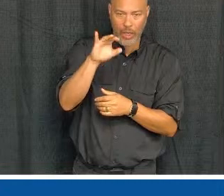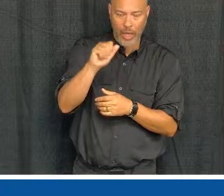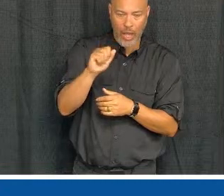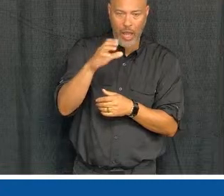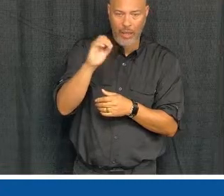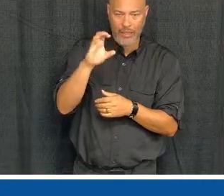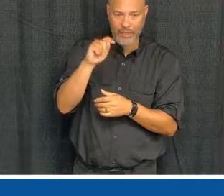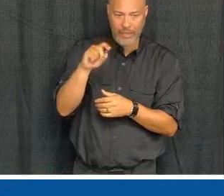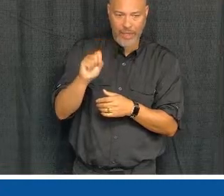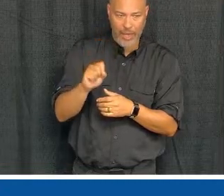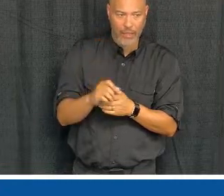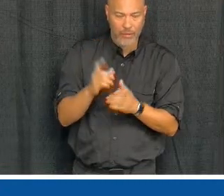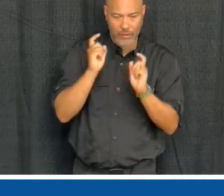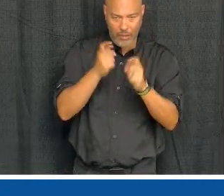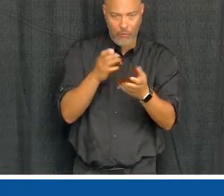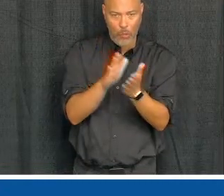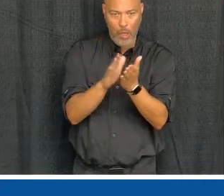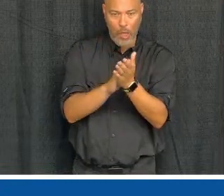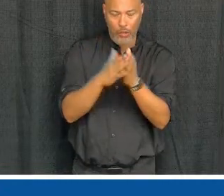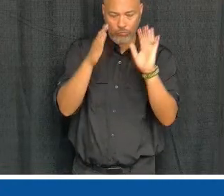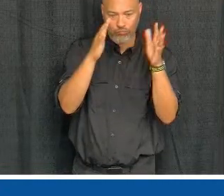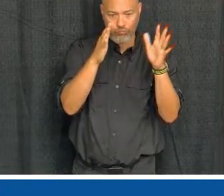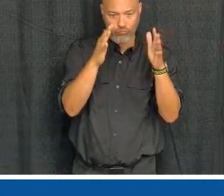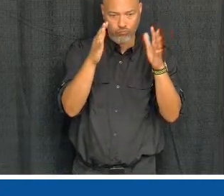give Veronica a round of applause.